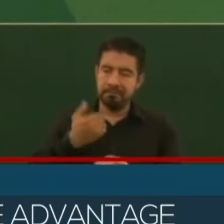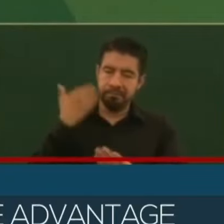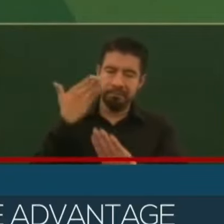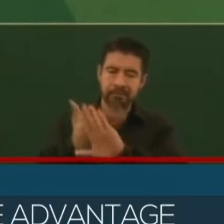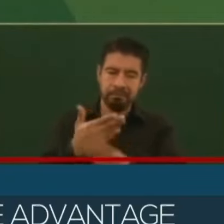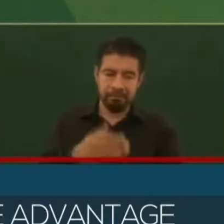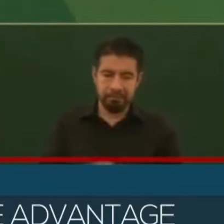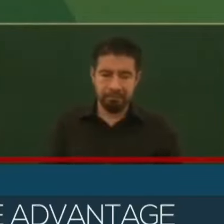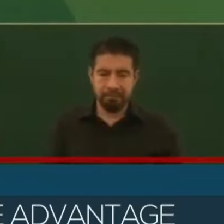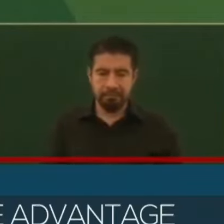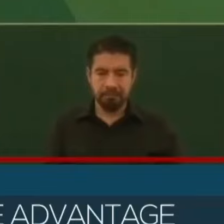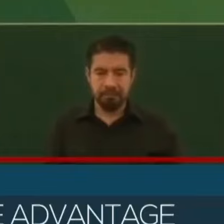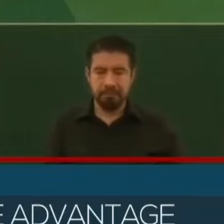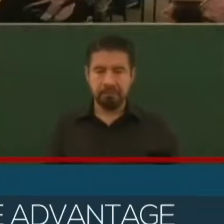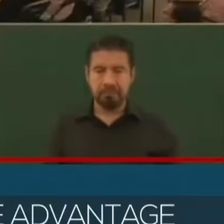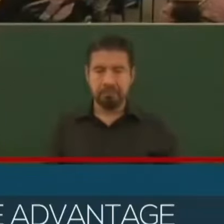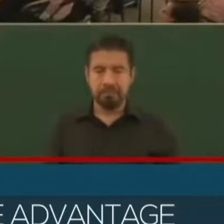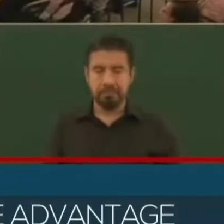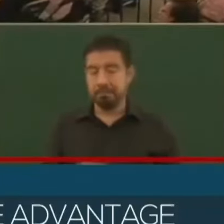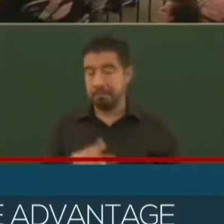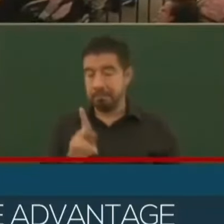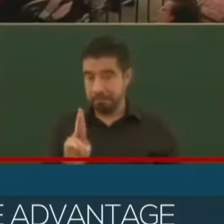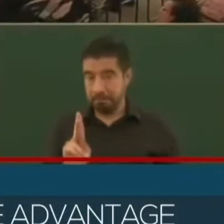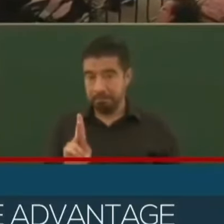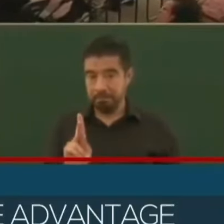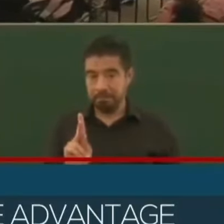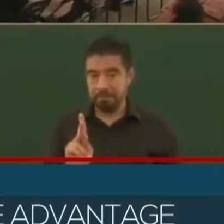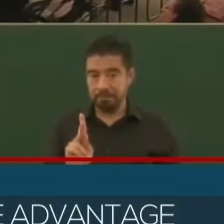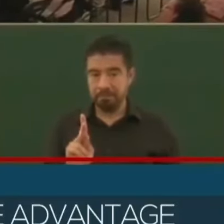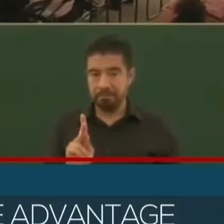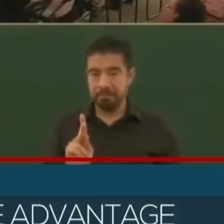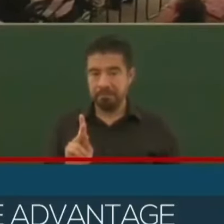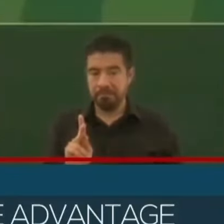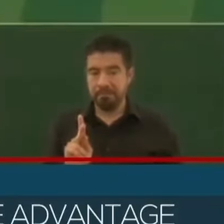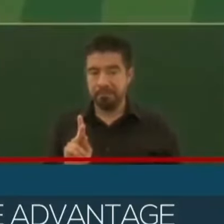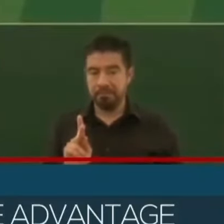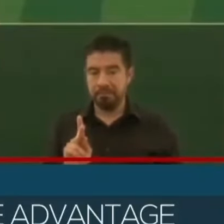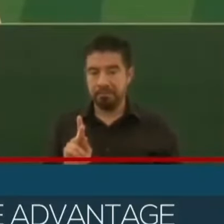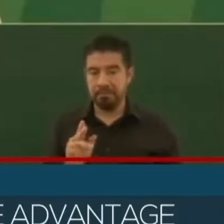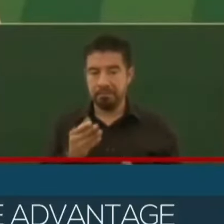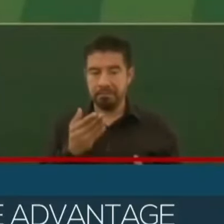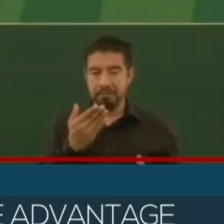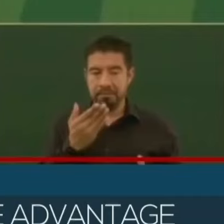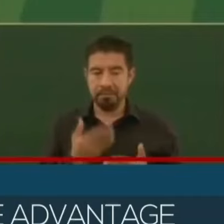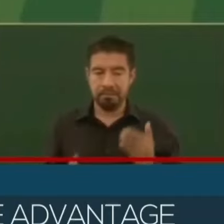But now there is a lot of sensationalism. Ahora hay